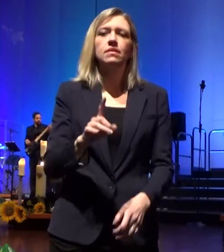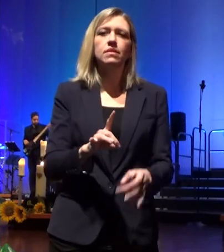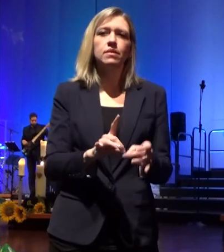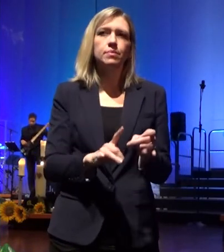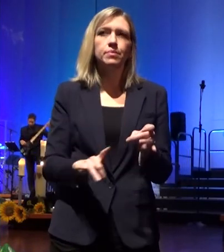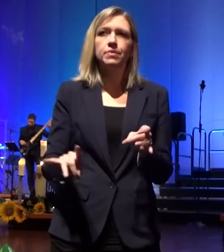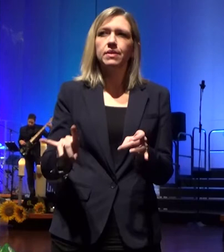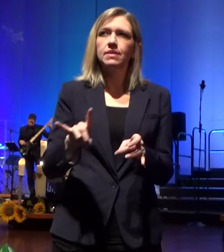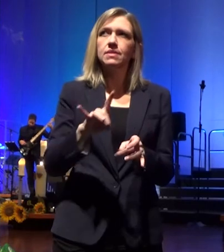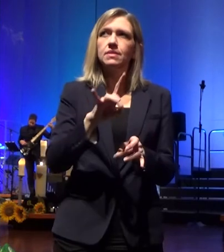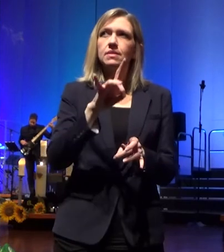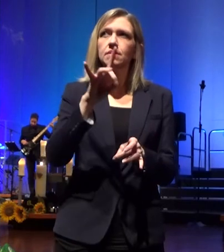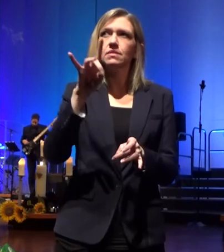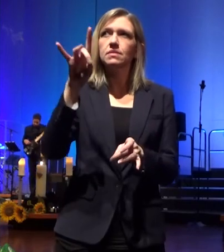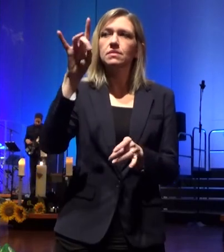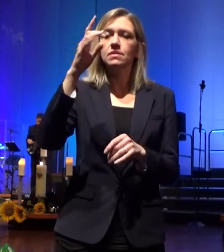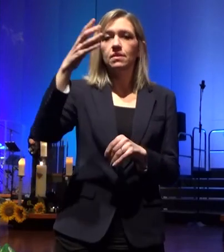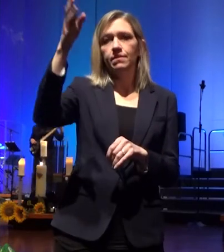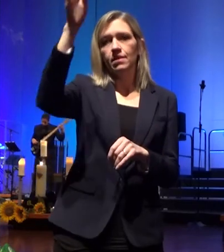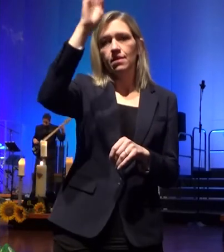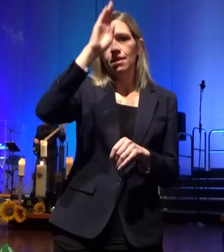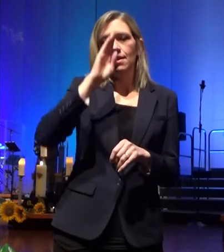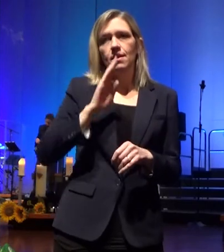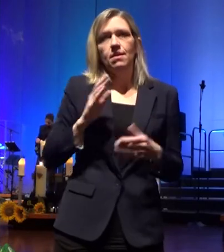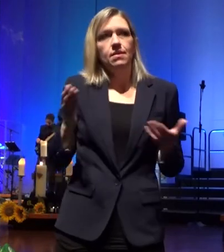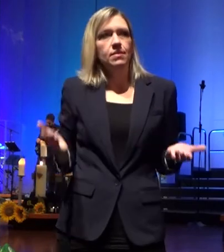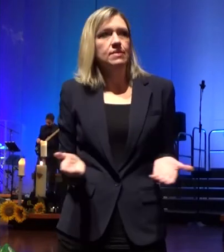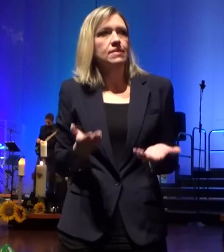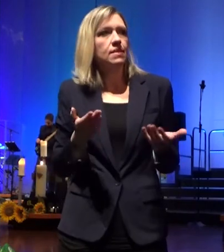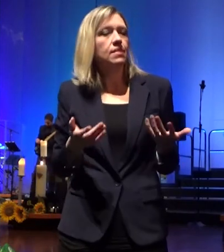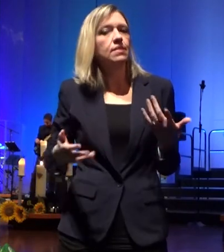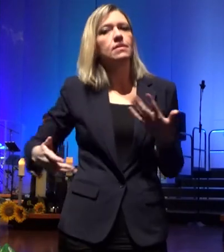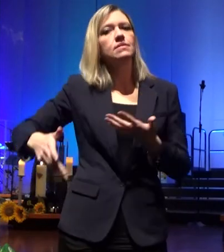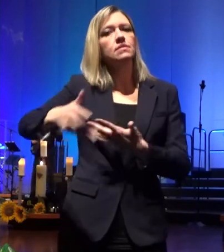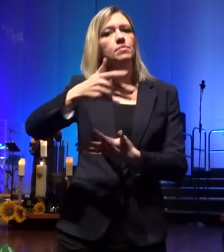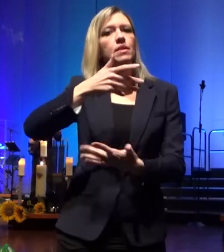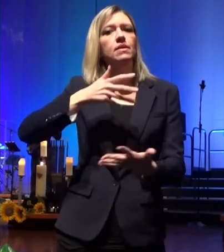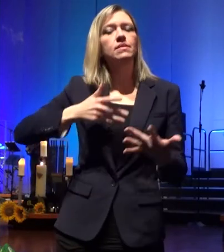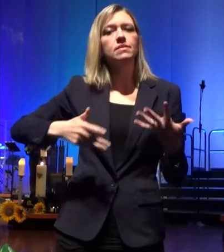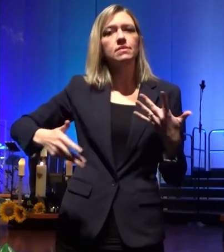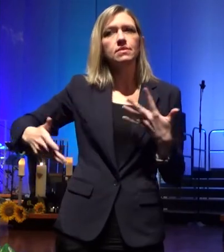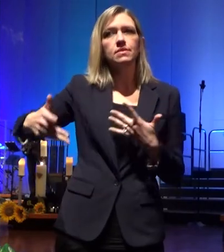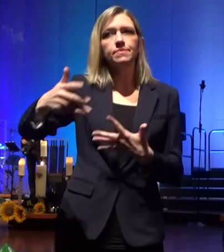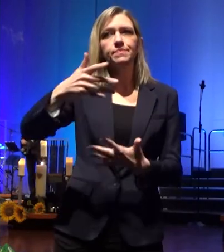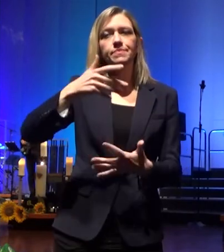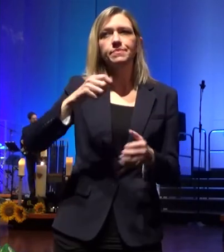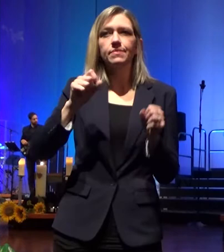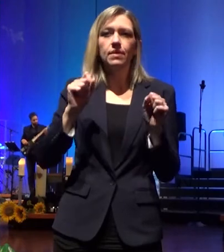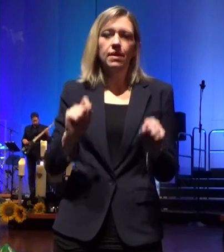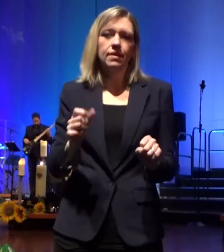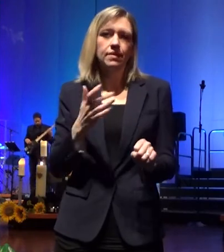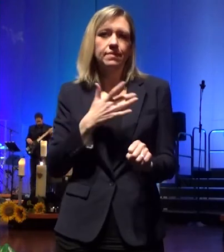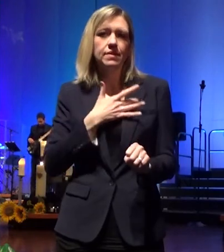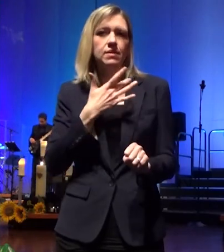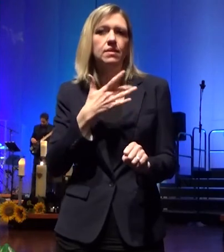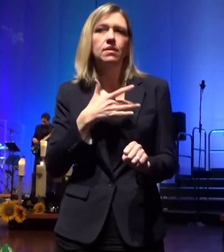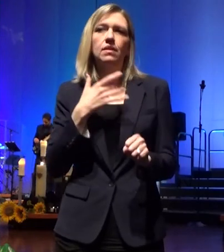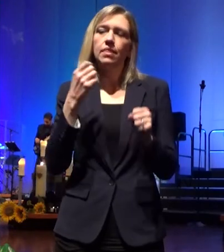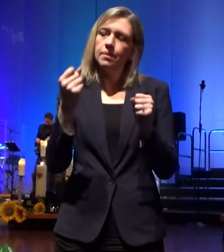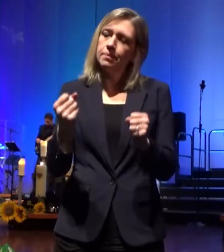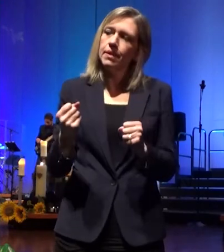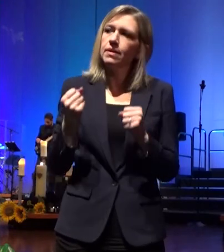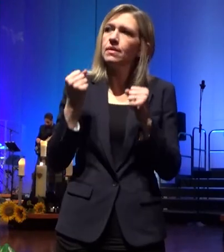Surely the presence of God is in this place. I